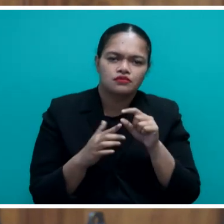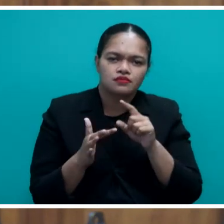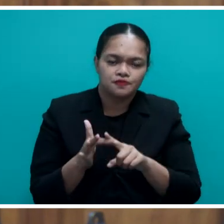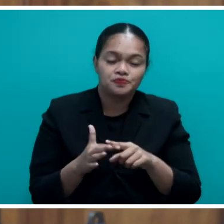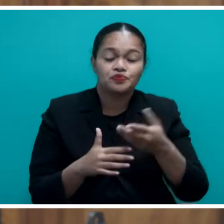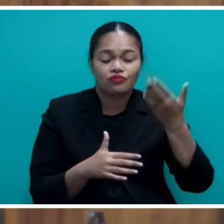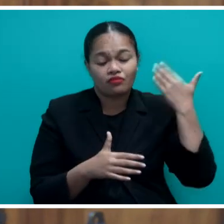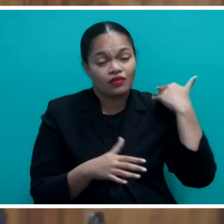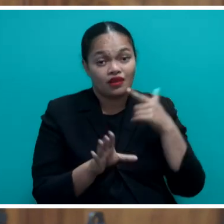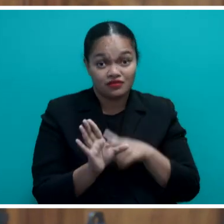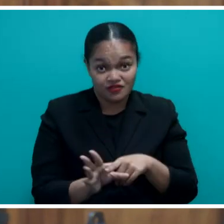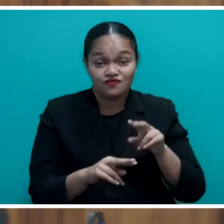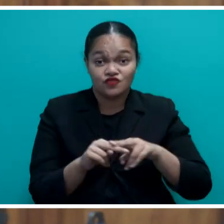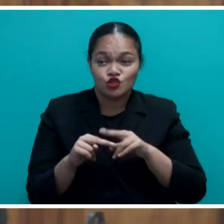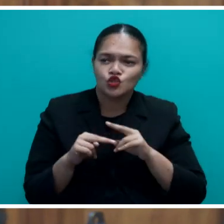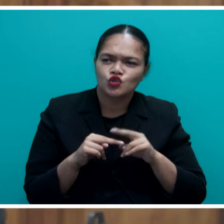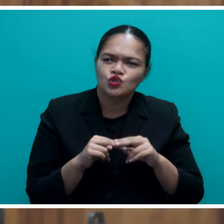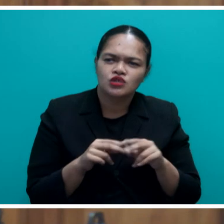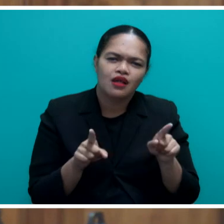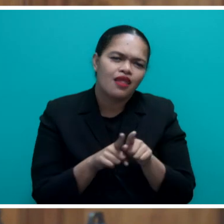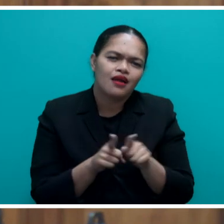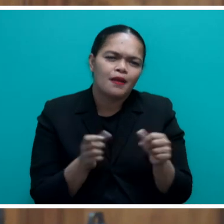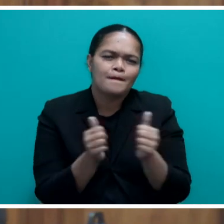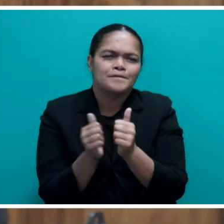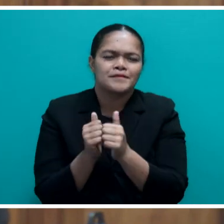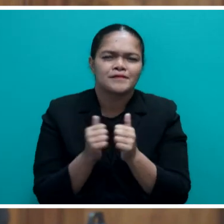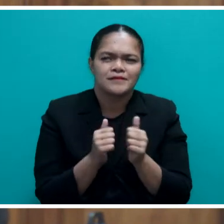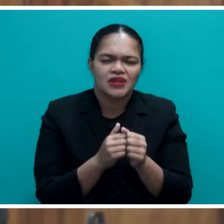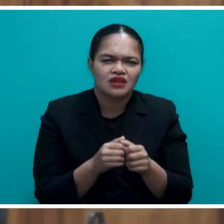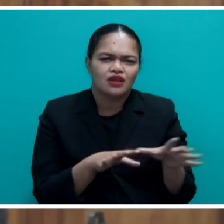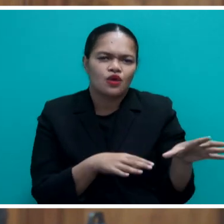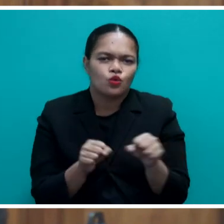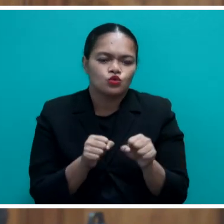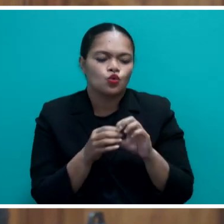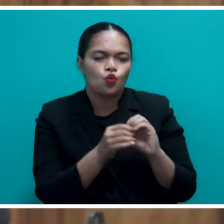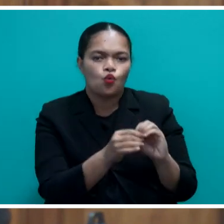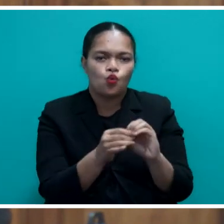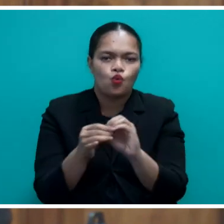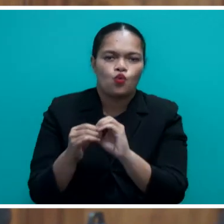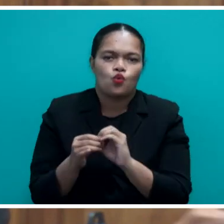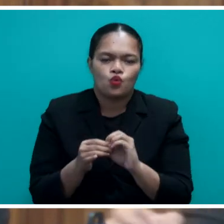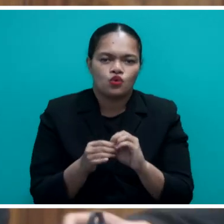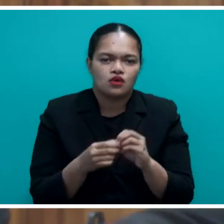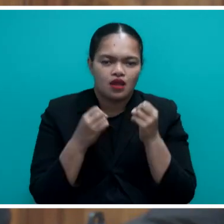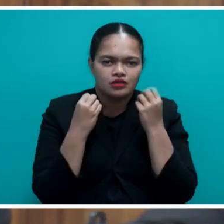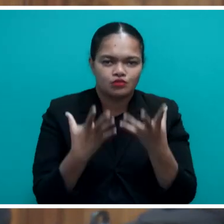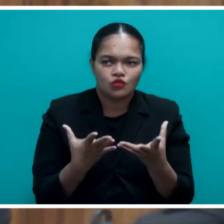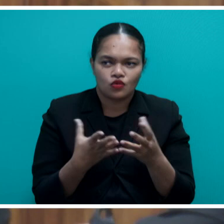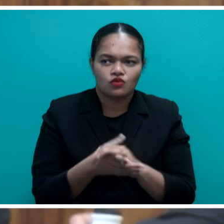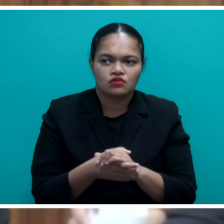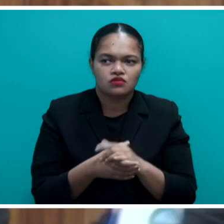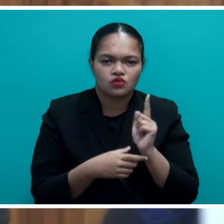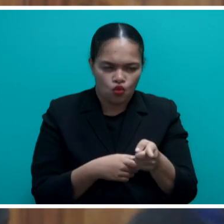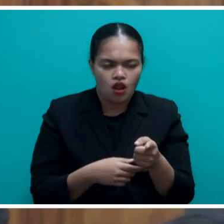years, Fiji, like many of our other neighbors, began hosting their own expos. That is how the Fiji Tourism Exchange